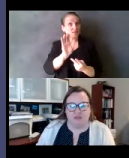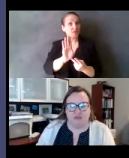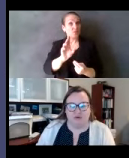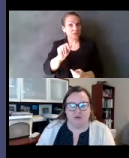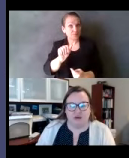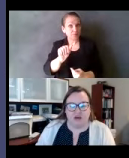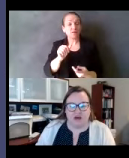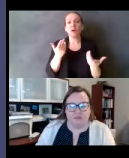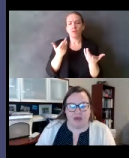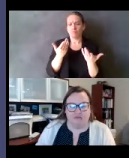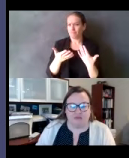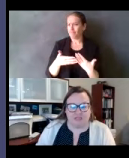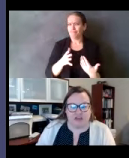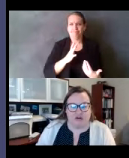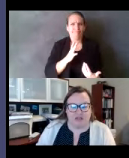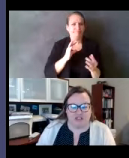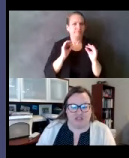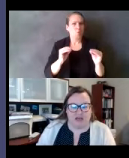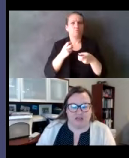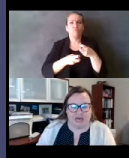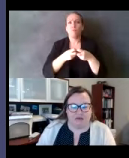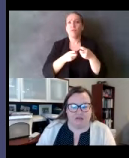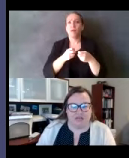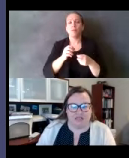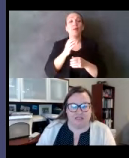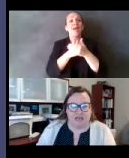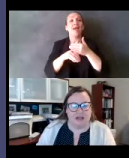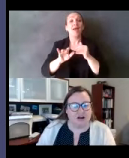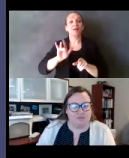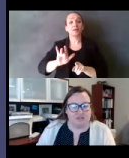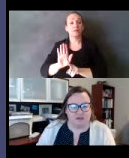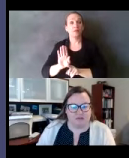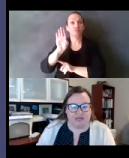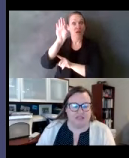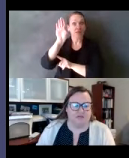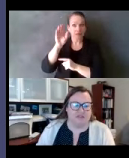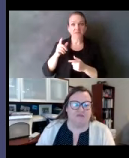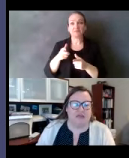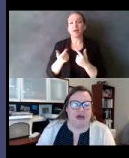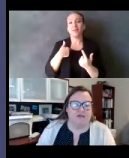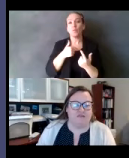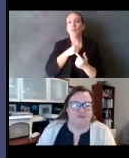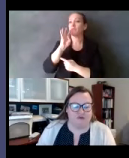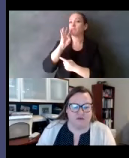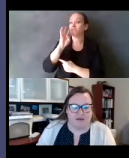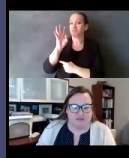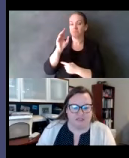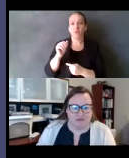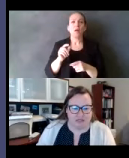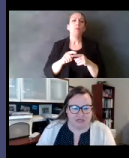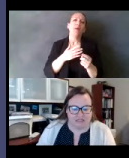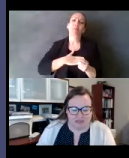you to have you state your question aloud. So that's another option, but we'd like to reserve that for folks who